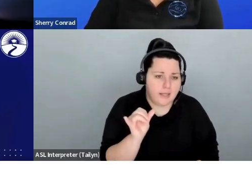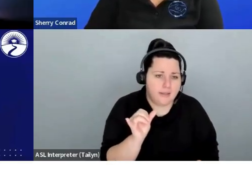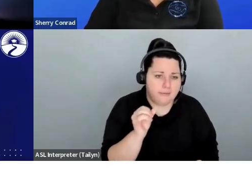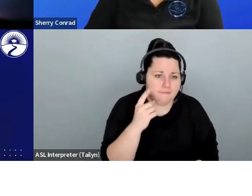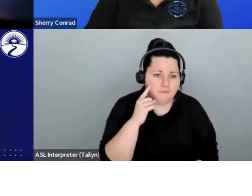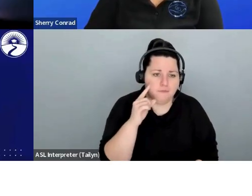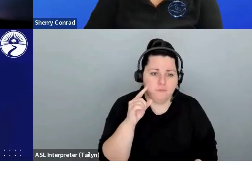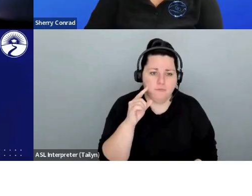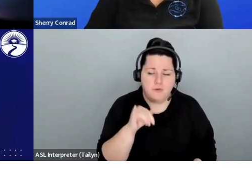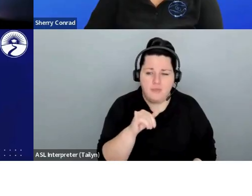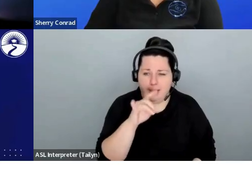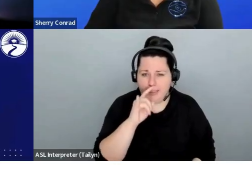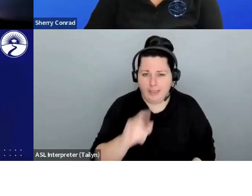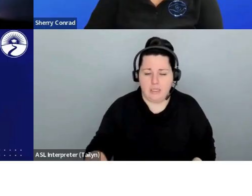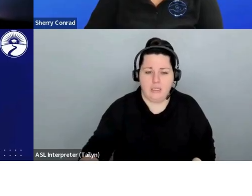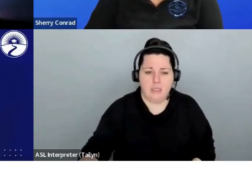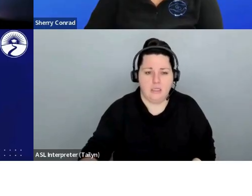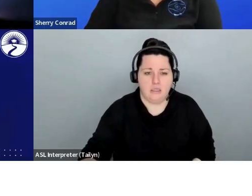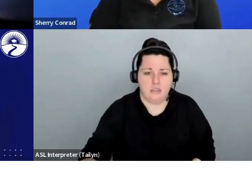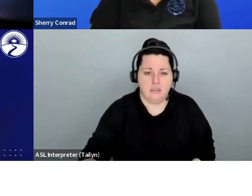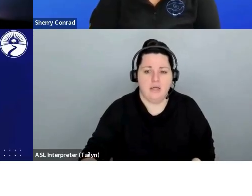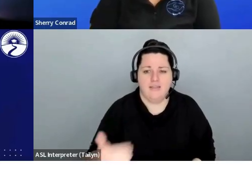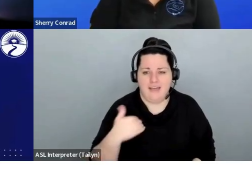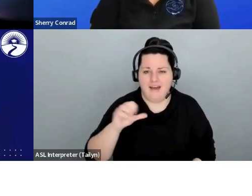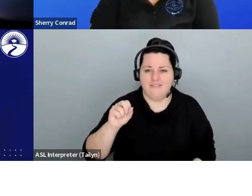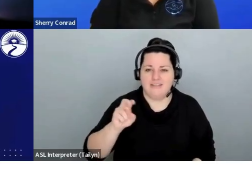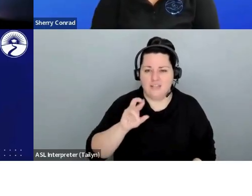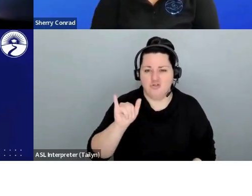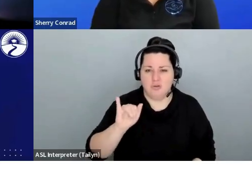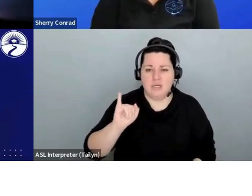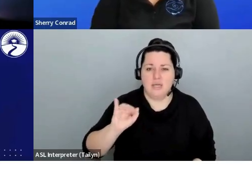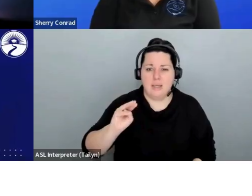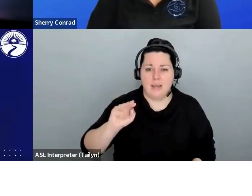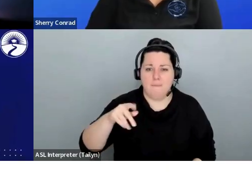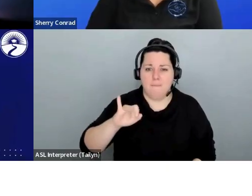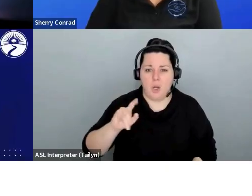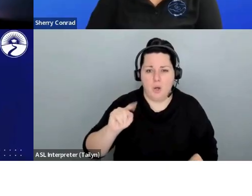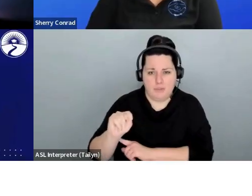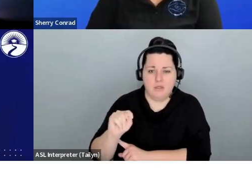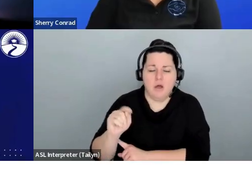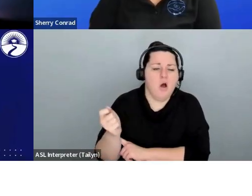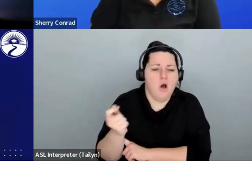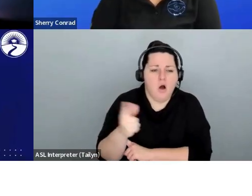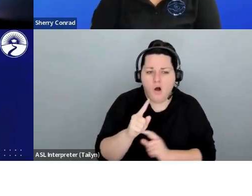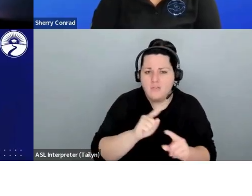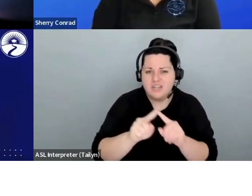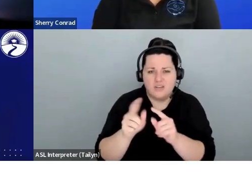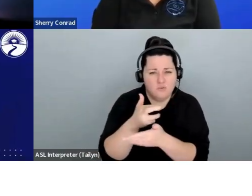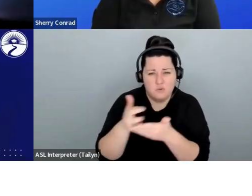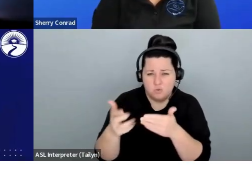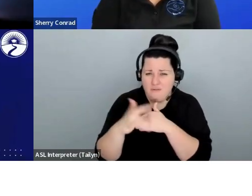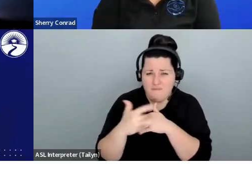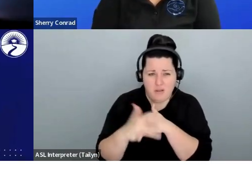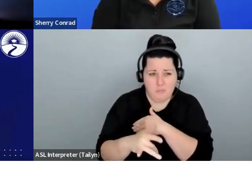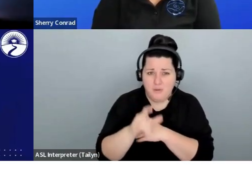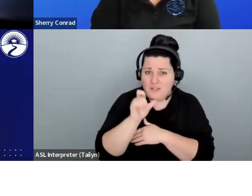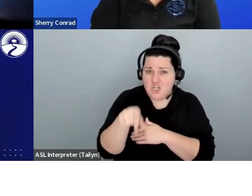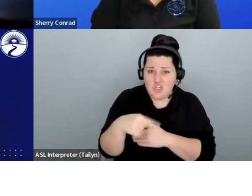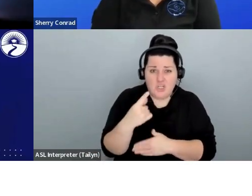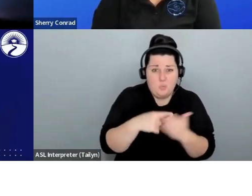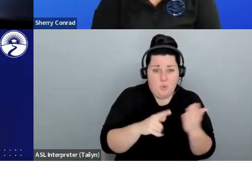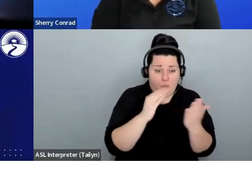that child with a sensory impairment and all of the resources available outside of what we've